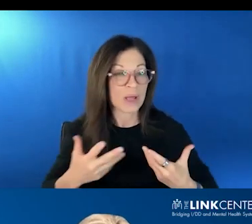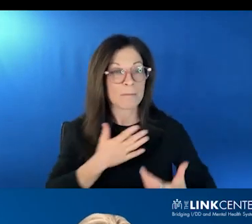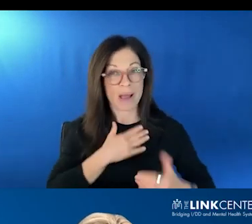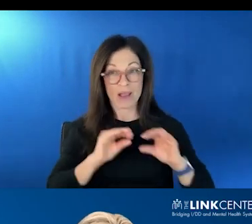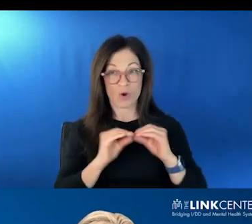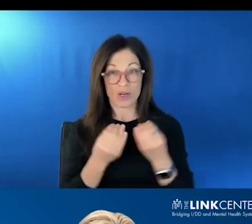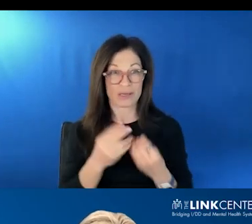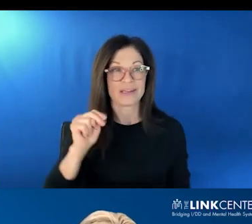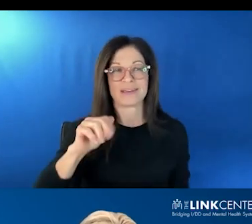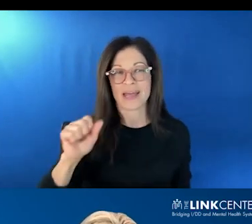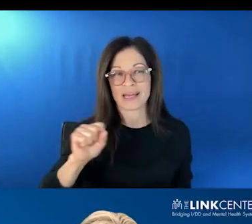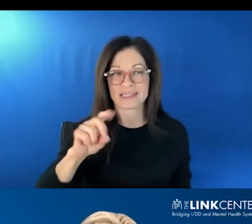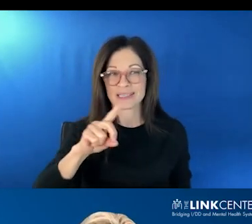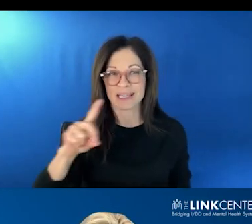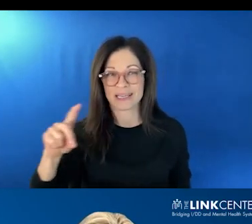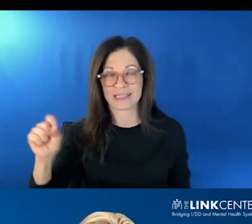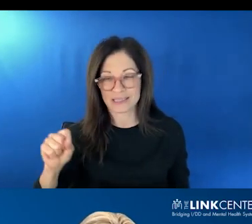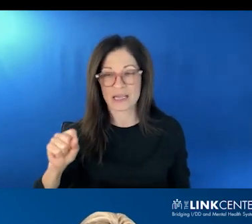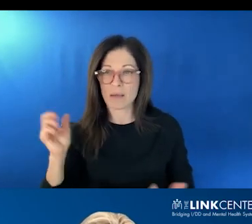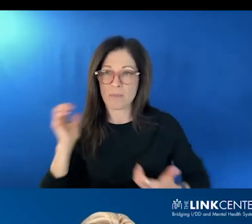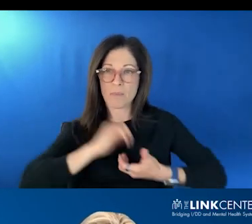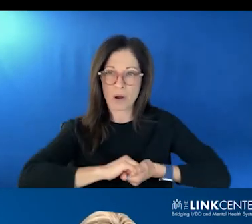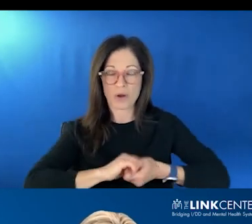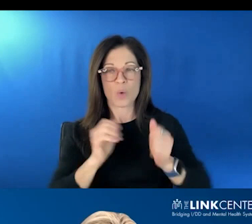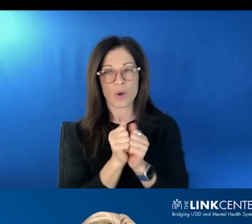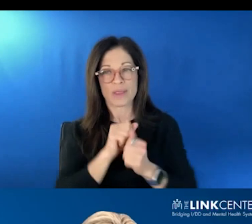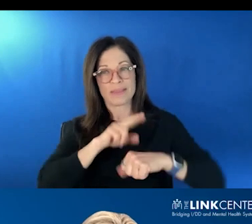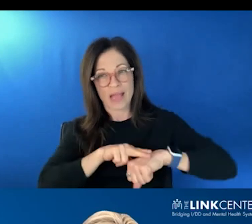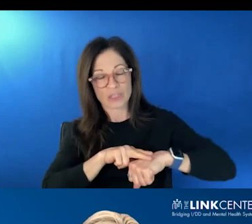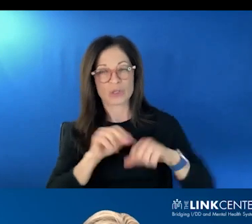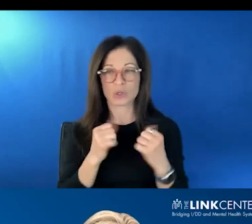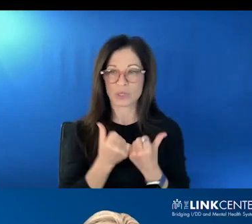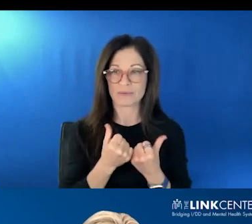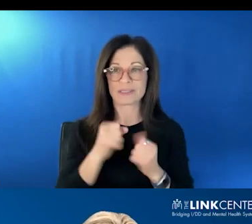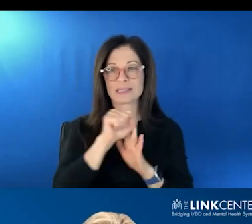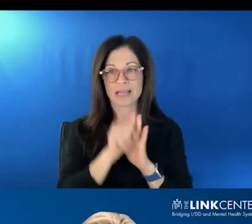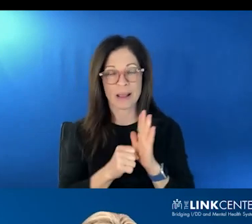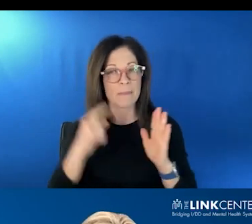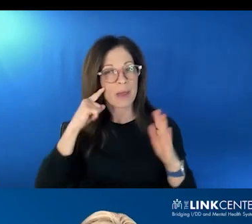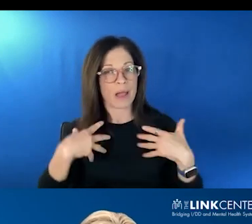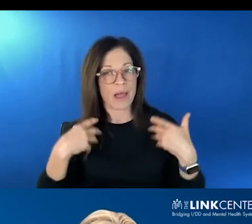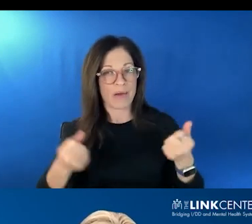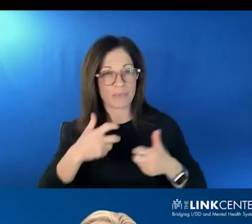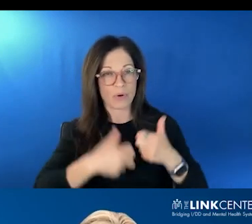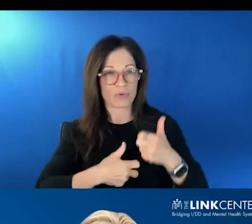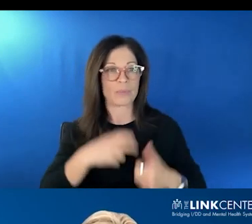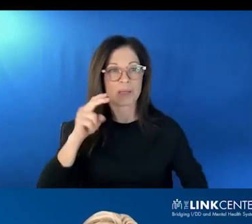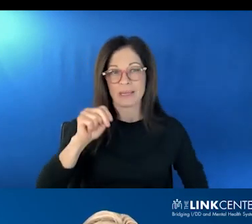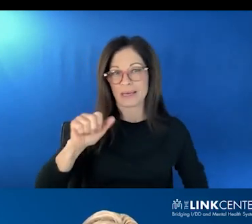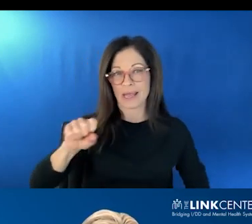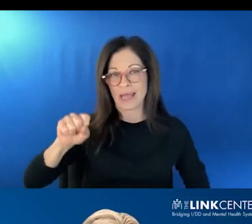organization, NASDDDS, is partnered in lockstep with the National Association of State Mental Health Program Directors and NADD, the National Association for